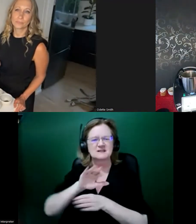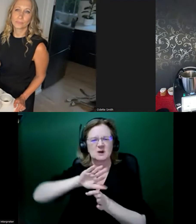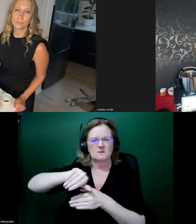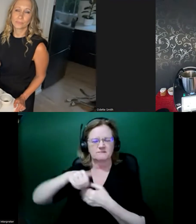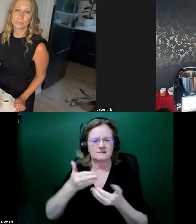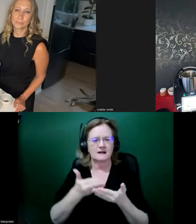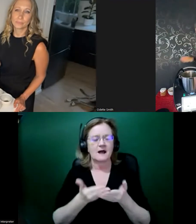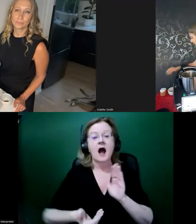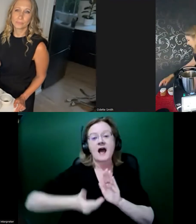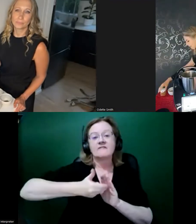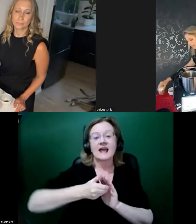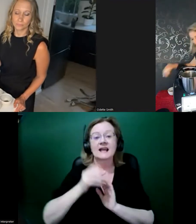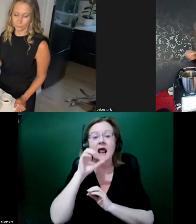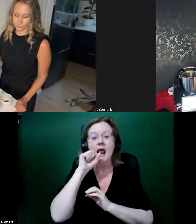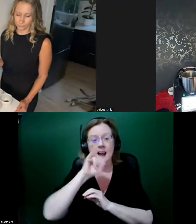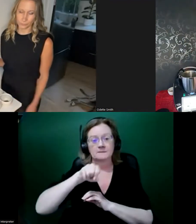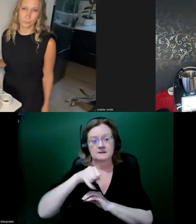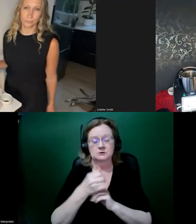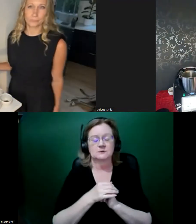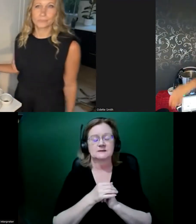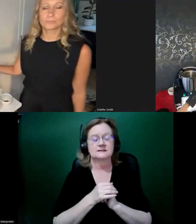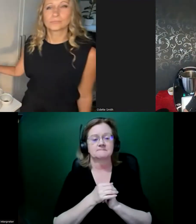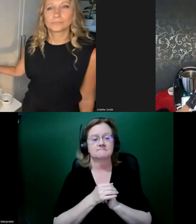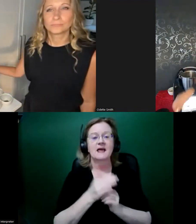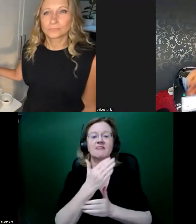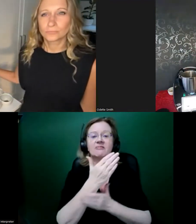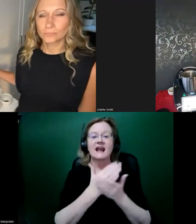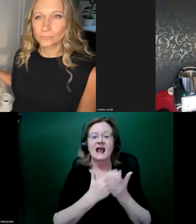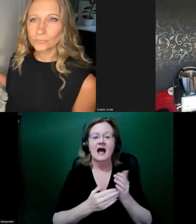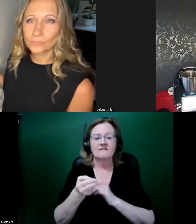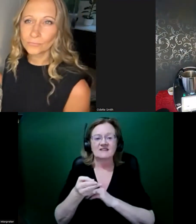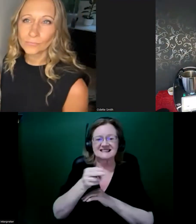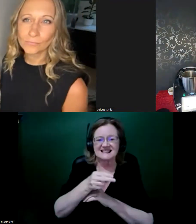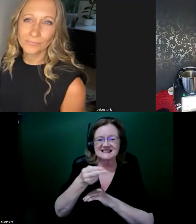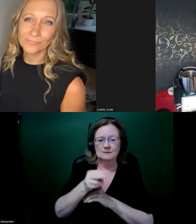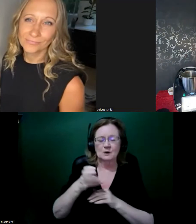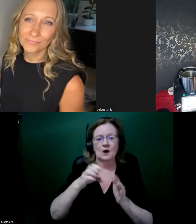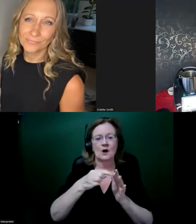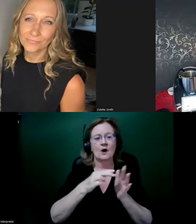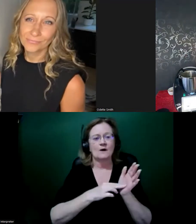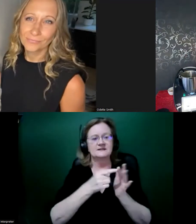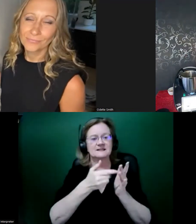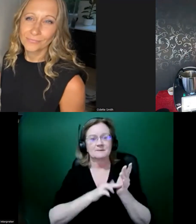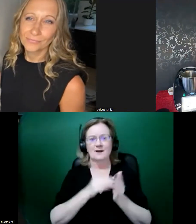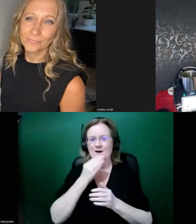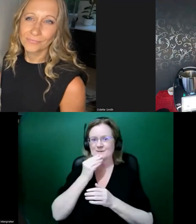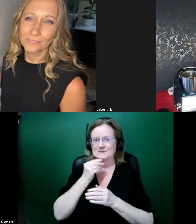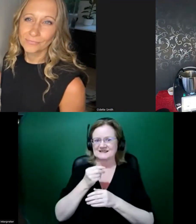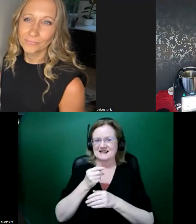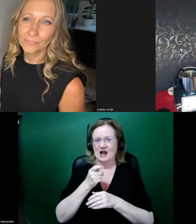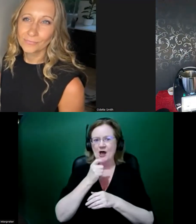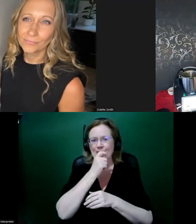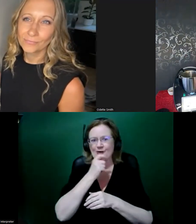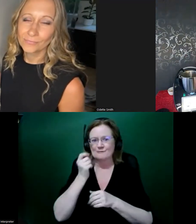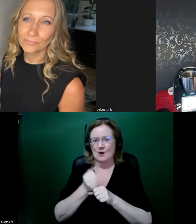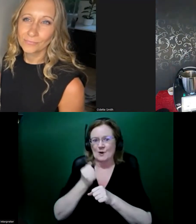that's gone in there, and we need half a teaspoon of cinnamon. So using the really cool rose gold measuring spoons